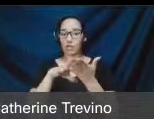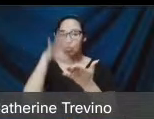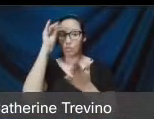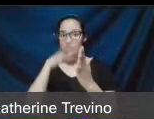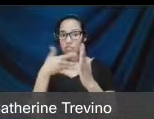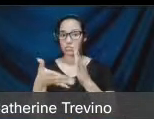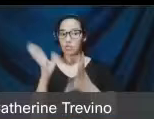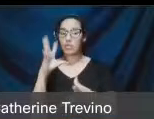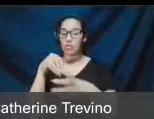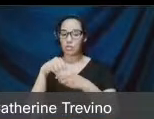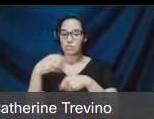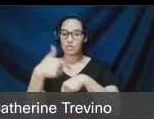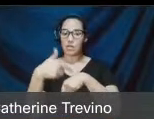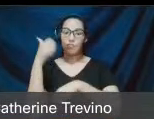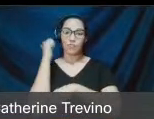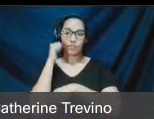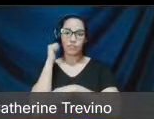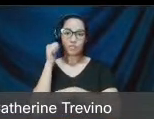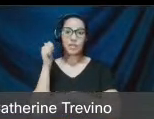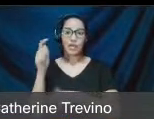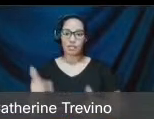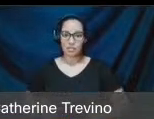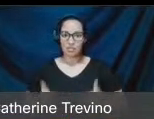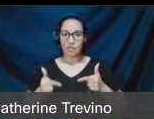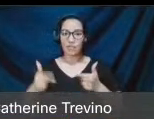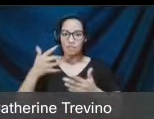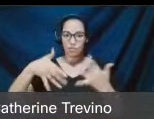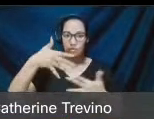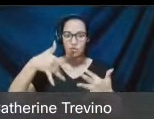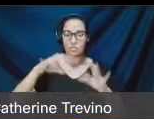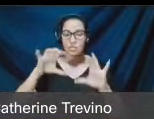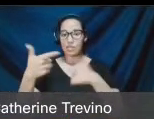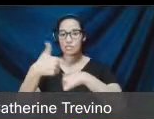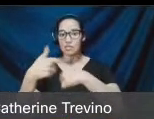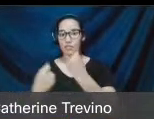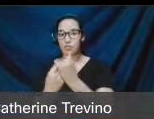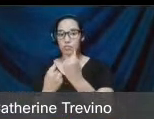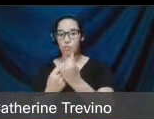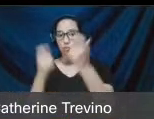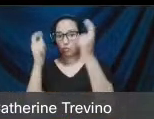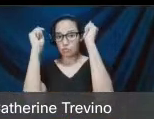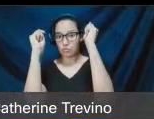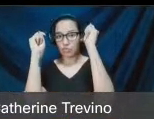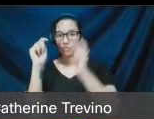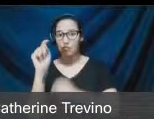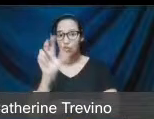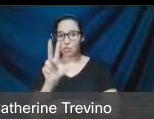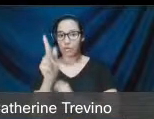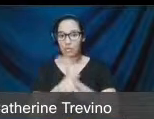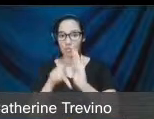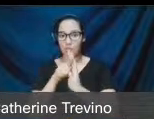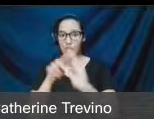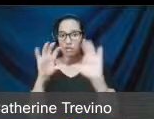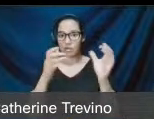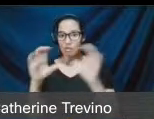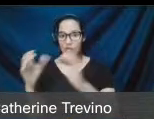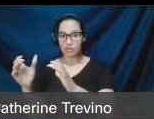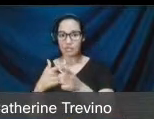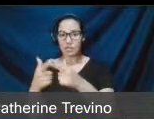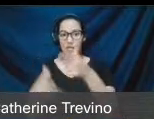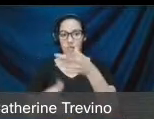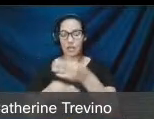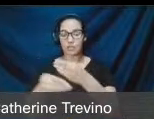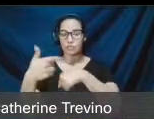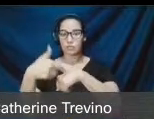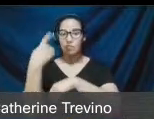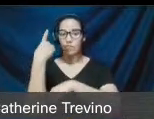includes time for daily live interaction, class time for support and tutoring for the three periods of classes, and extra time